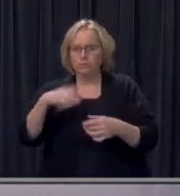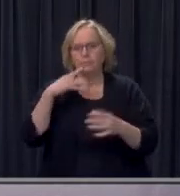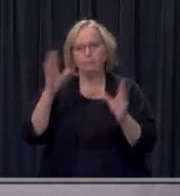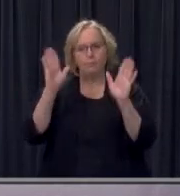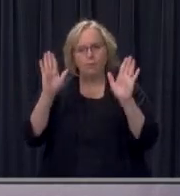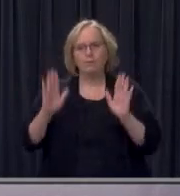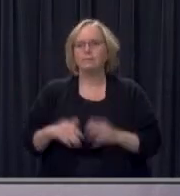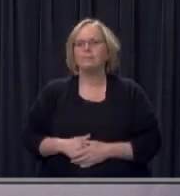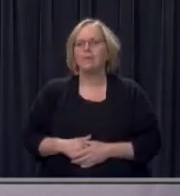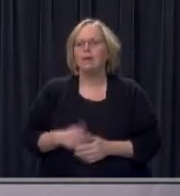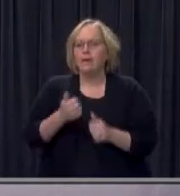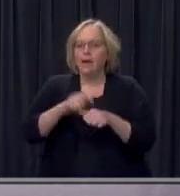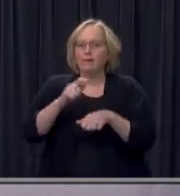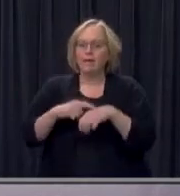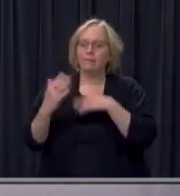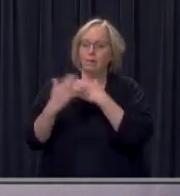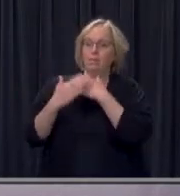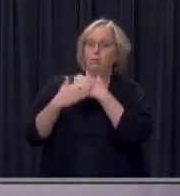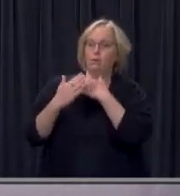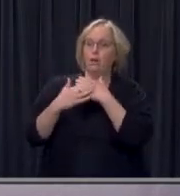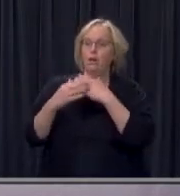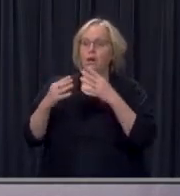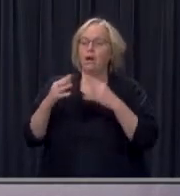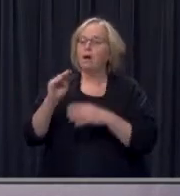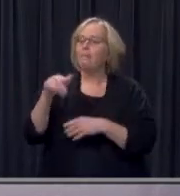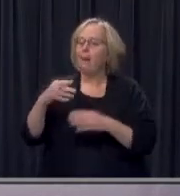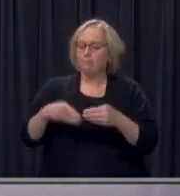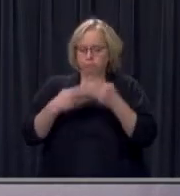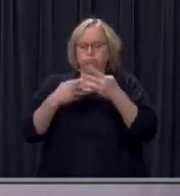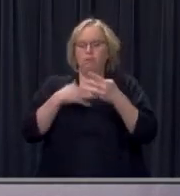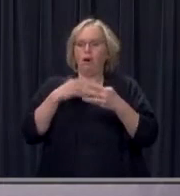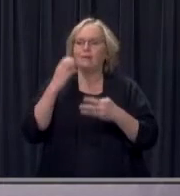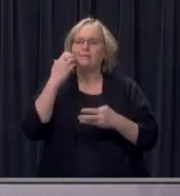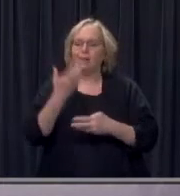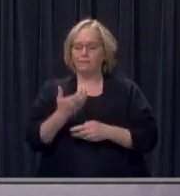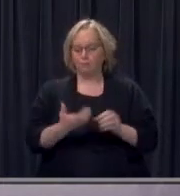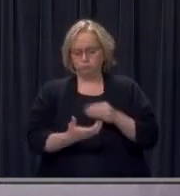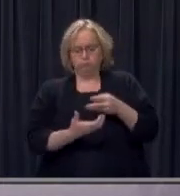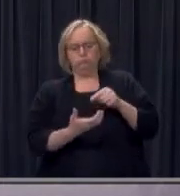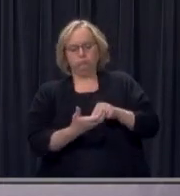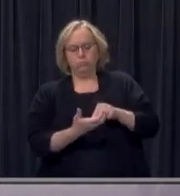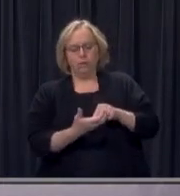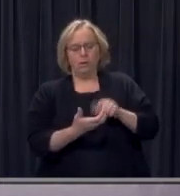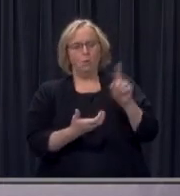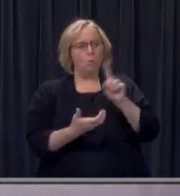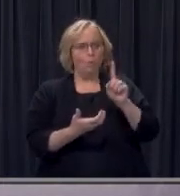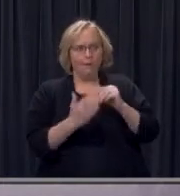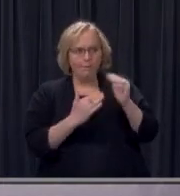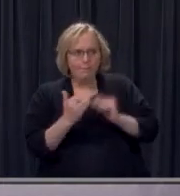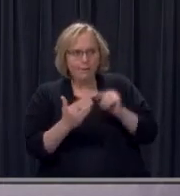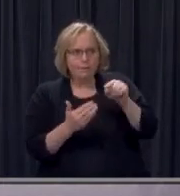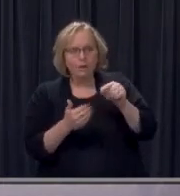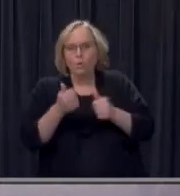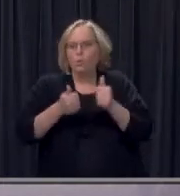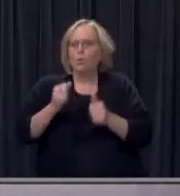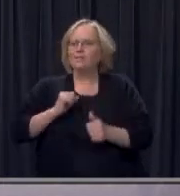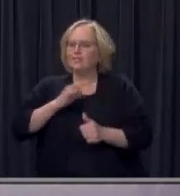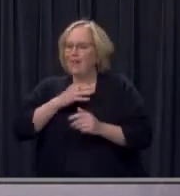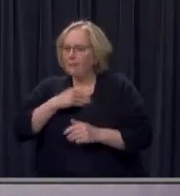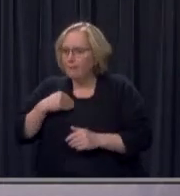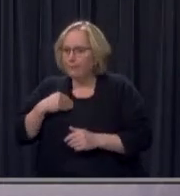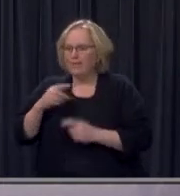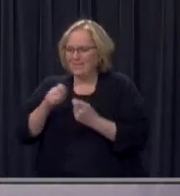we get an alert, shows us, the map pulls up on our cell phones, shows us exactly the building, the staff member, and exactly where they are in that